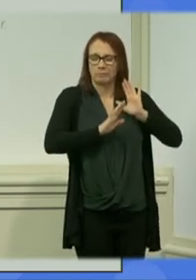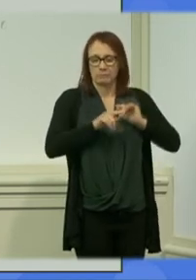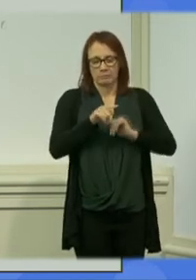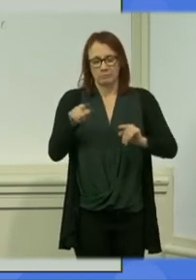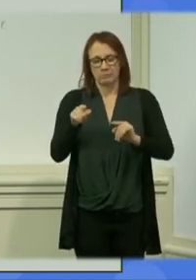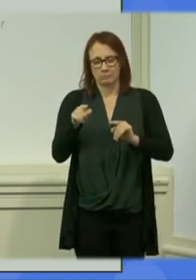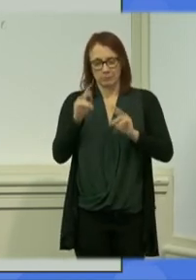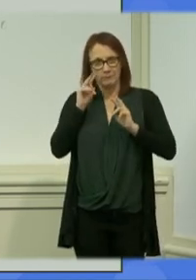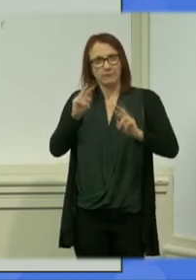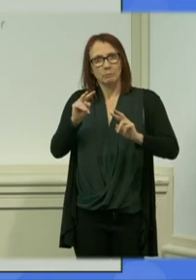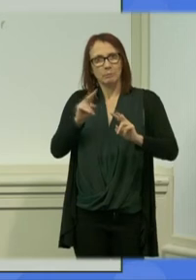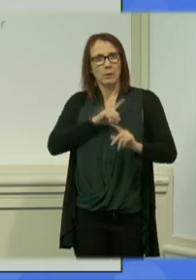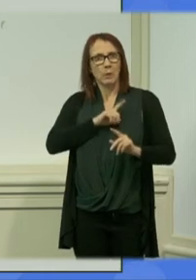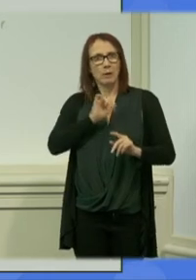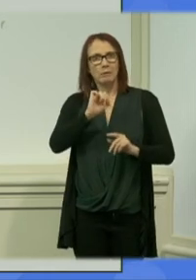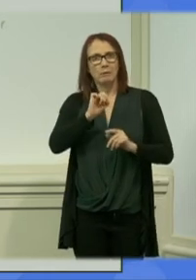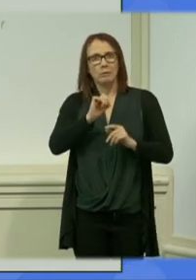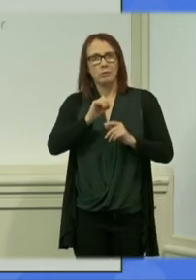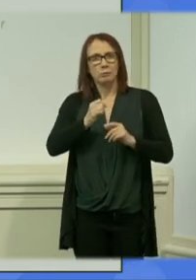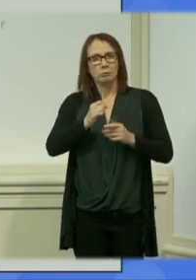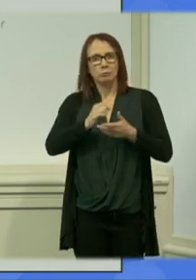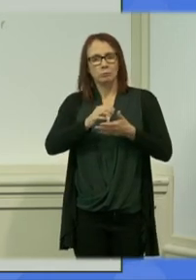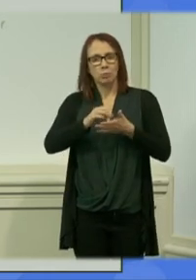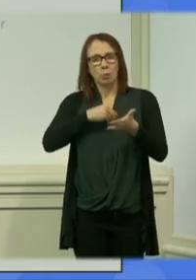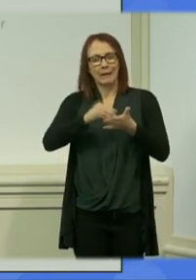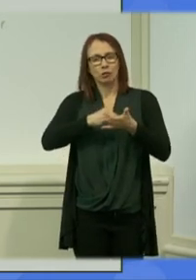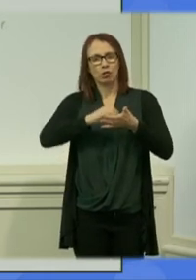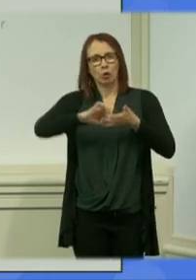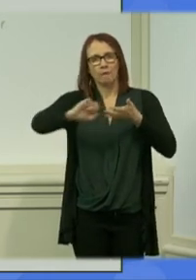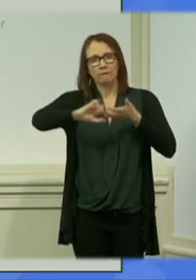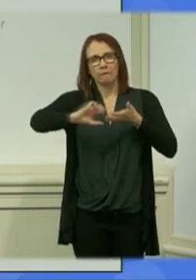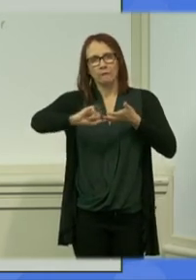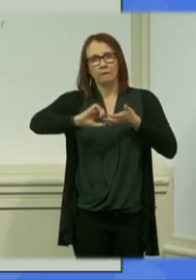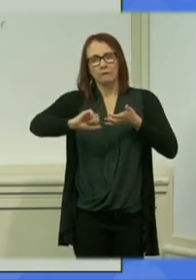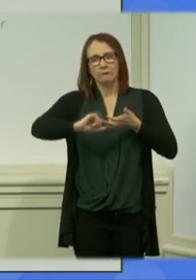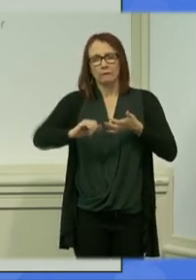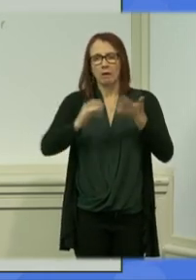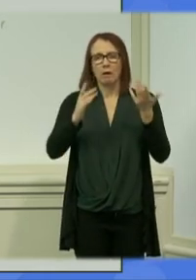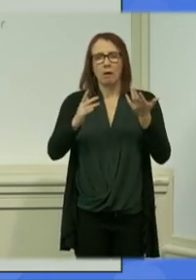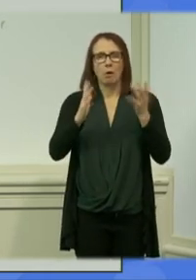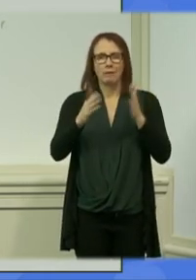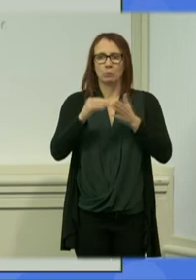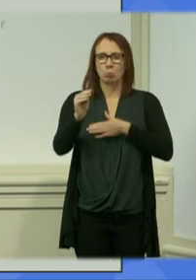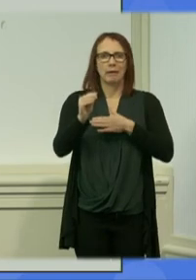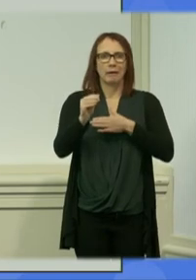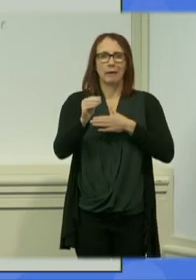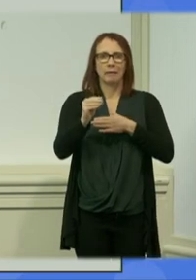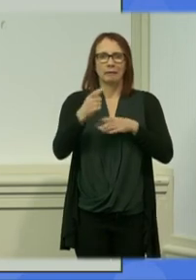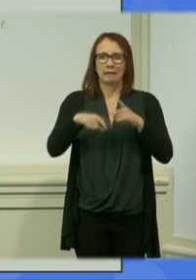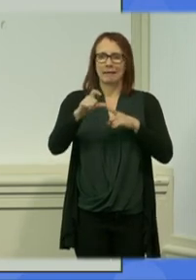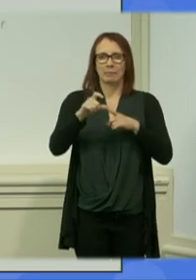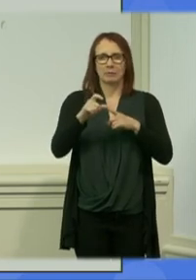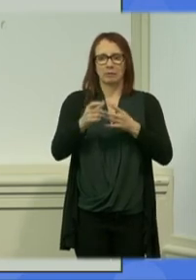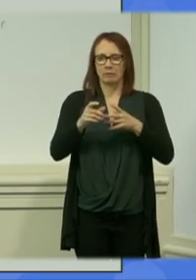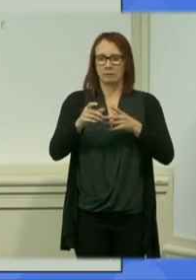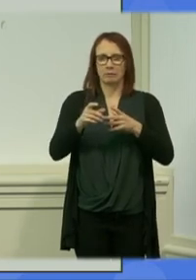more visible because they either come off your wages or you have to pay capital gains tax or you have to pay taxes